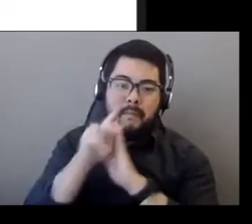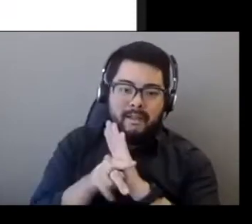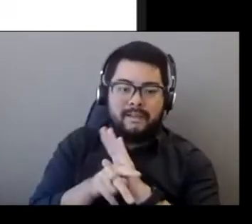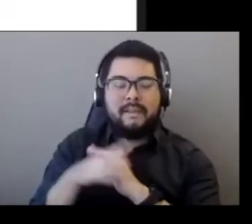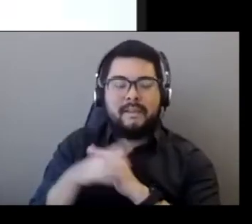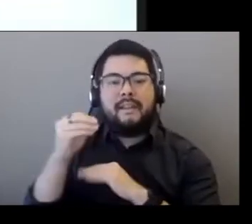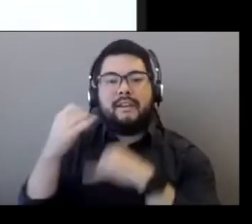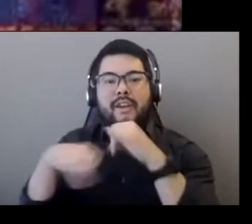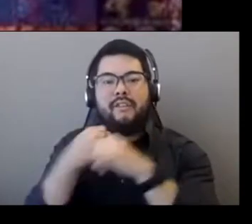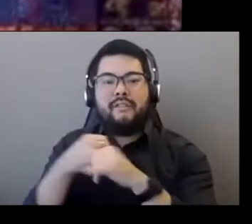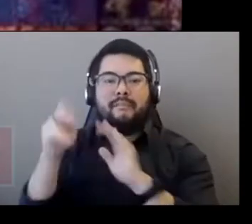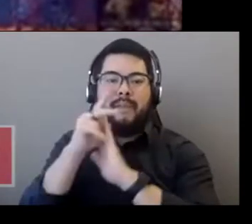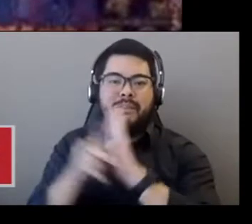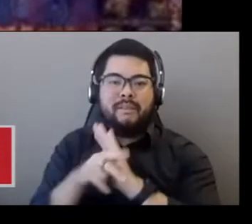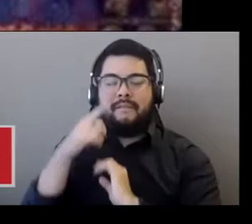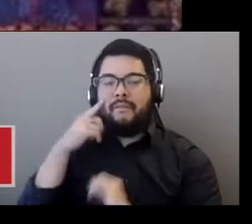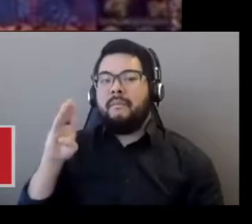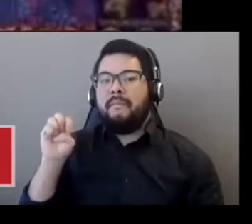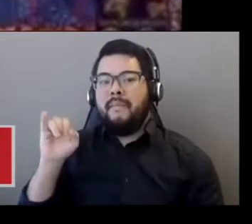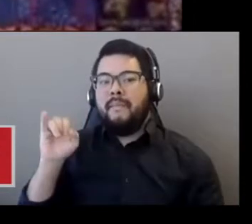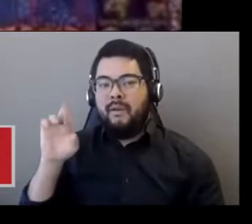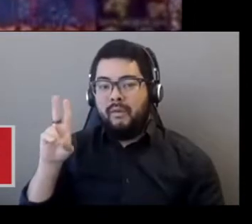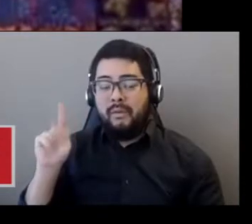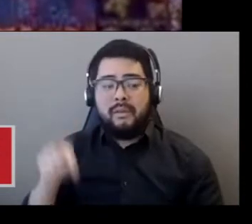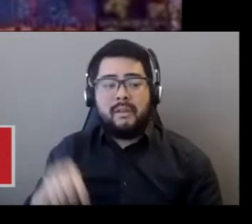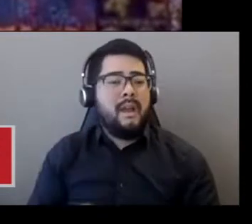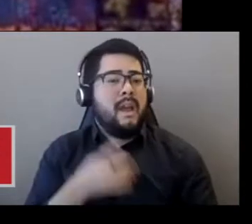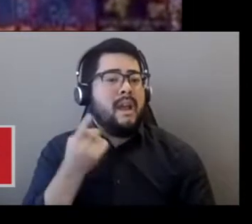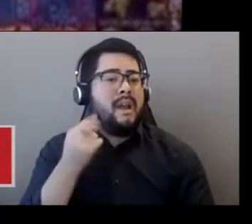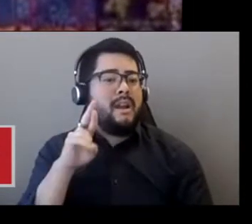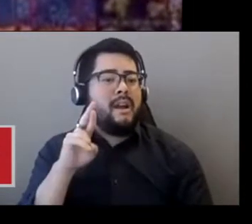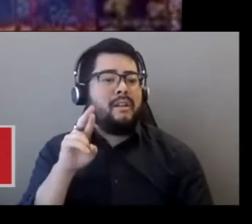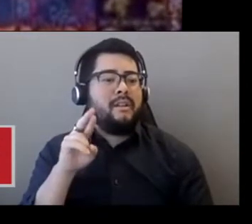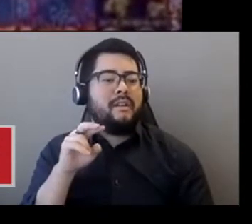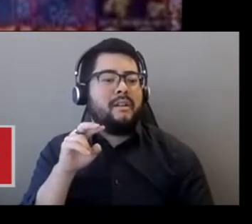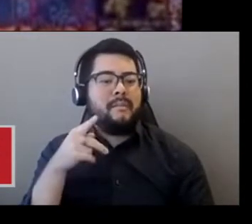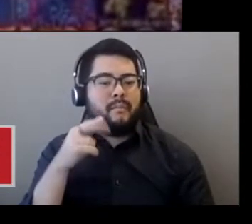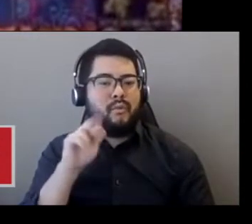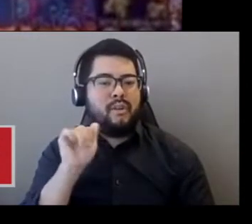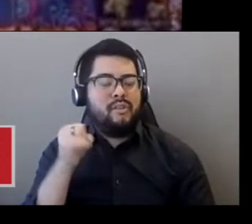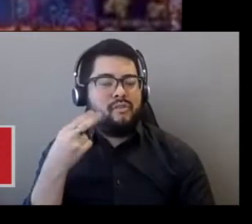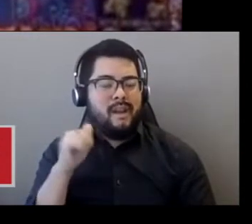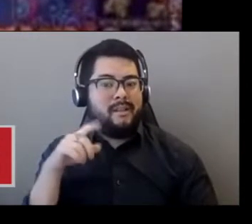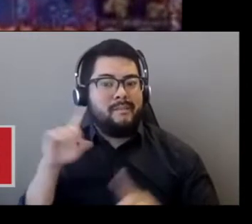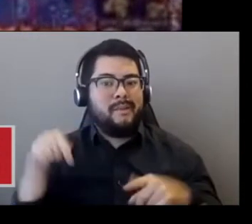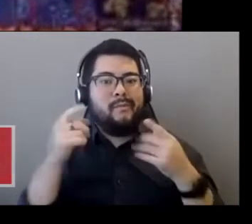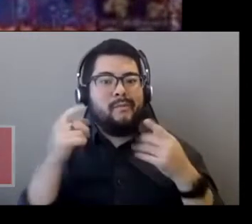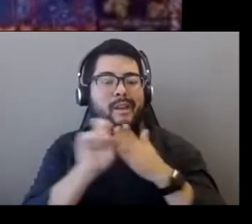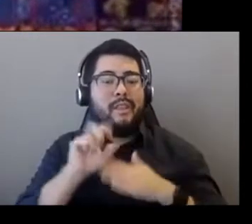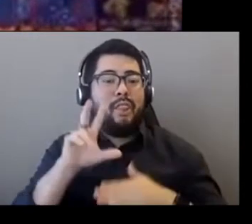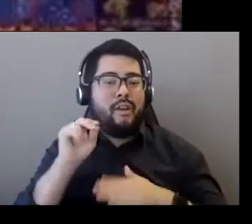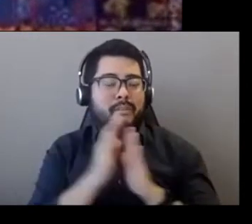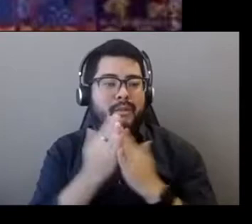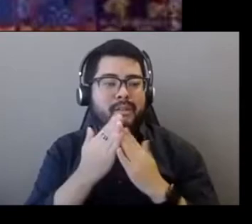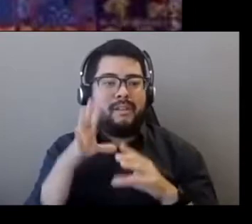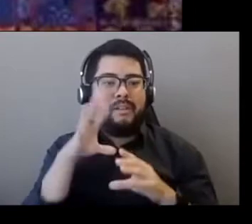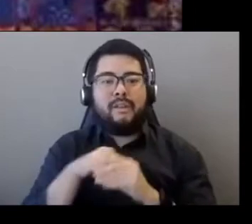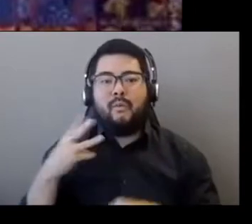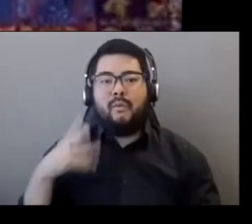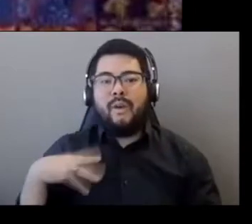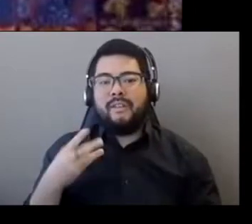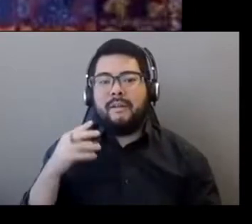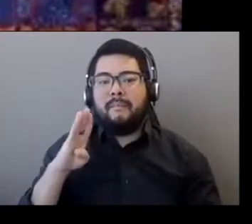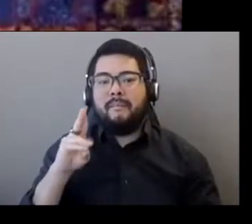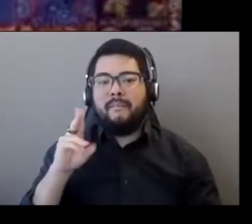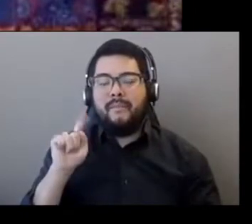Affairs in Beirut. Dr. Prashad is the author of 30 books, including Washington Bullets, Red Star Over the